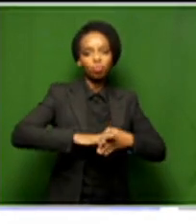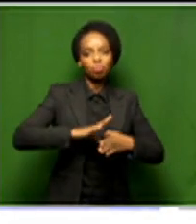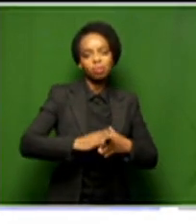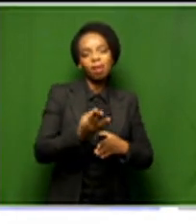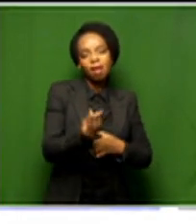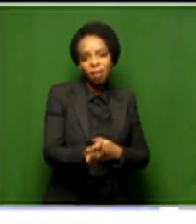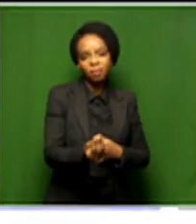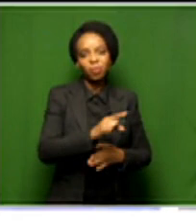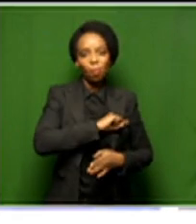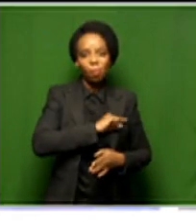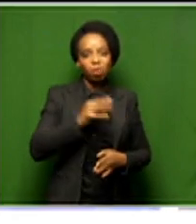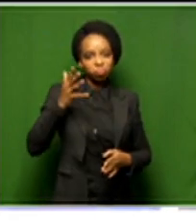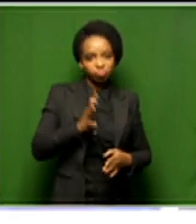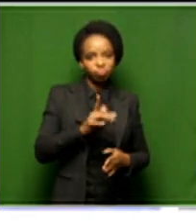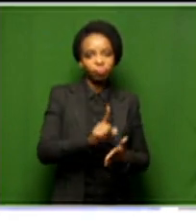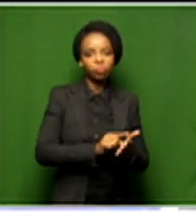Optimism,